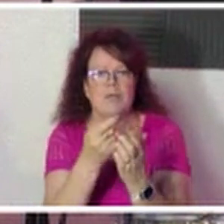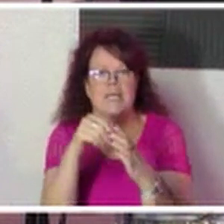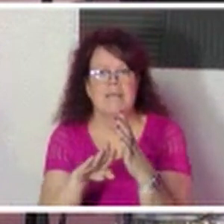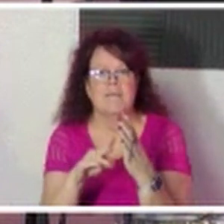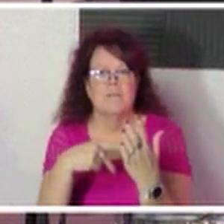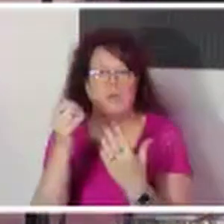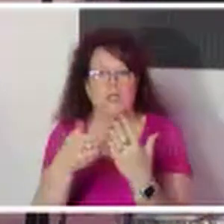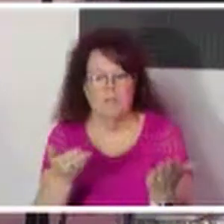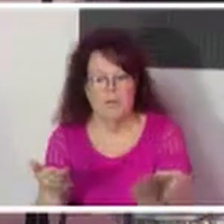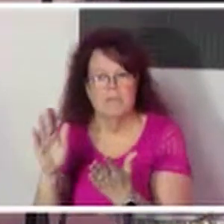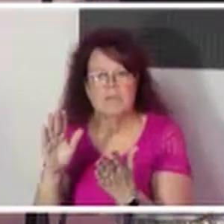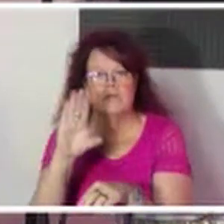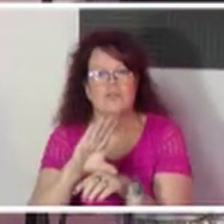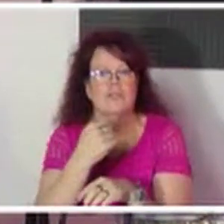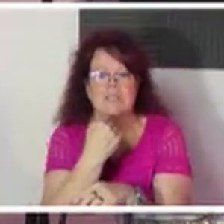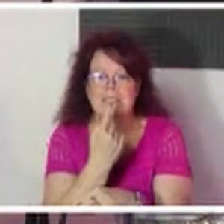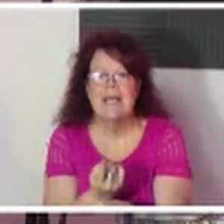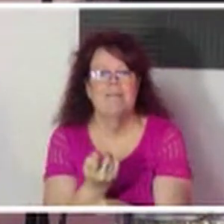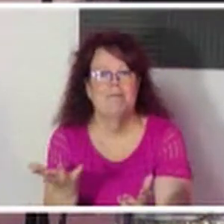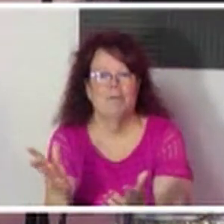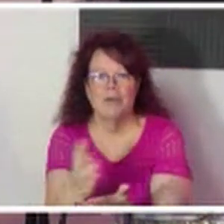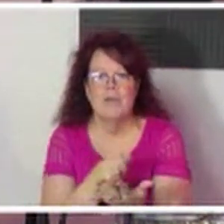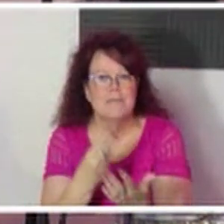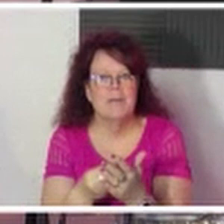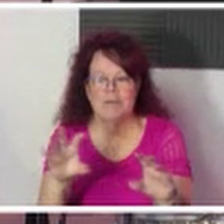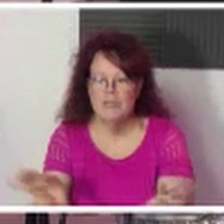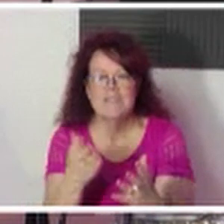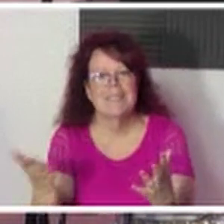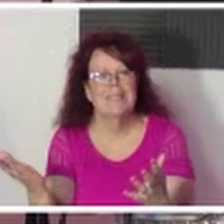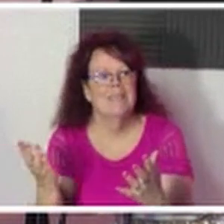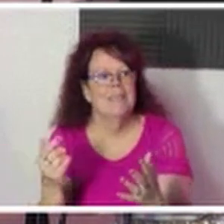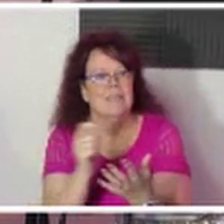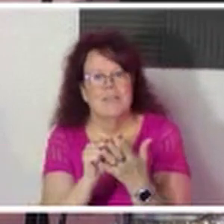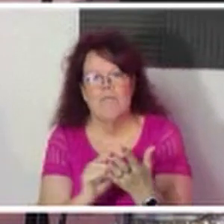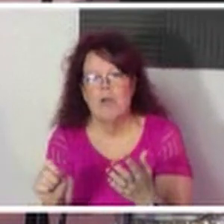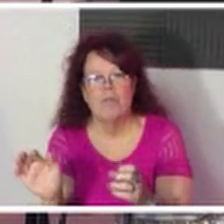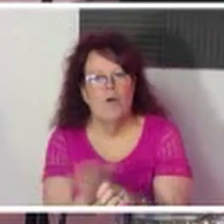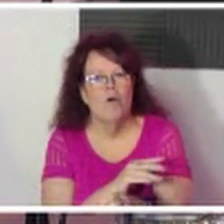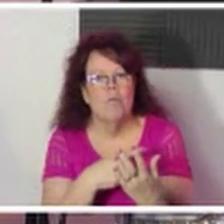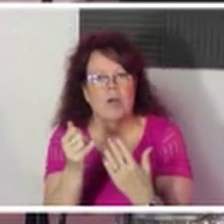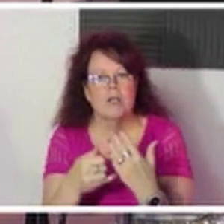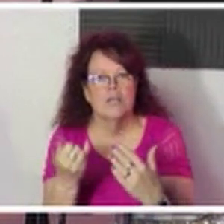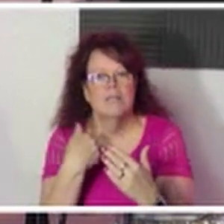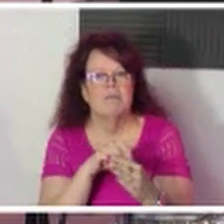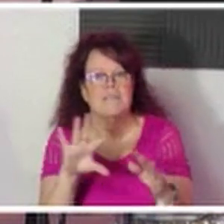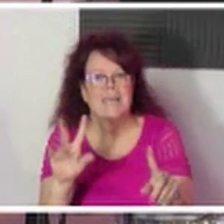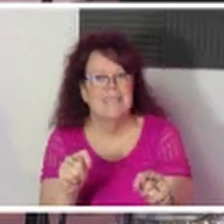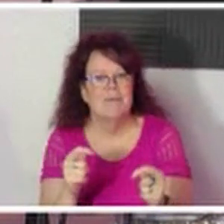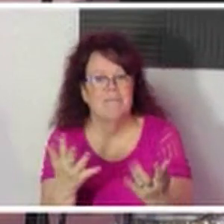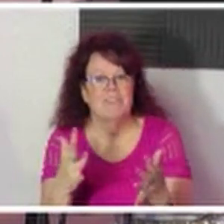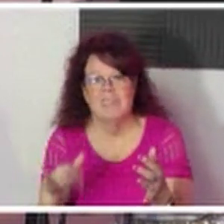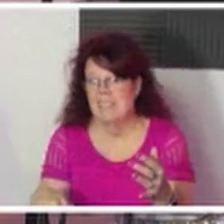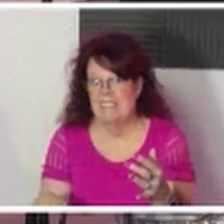and bring them to church and tell them about and we were going to raise money and we were going to do this thing. So I wrote the whole project that we've done it, and we haven't done it